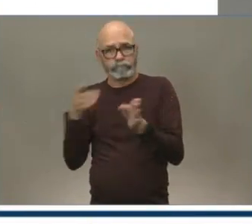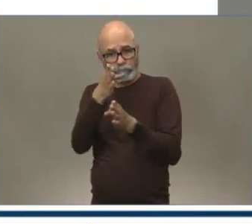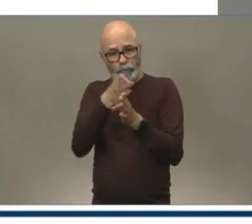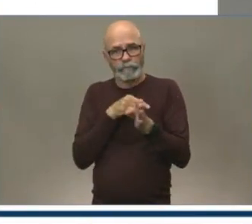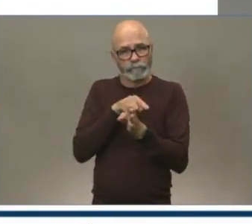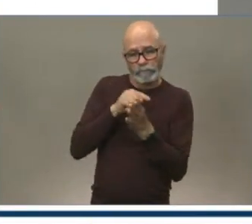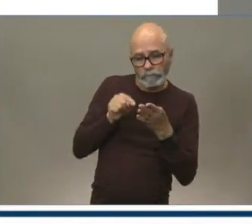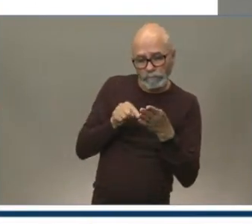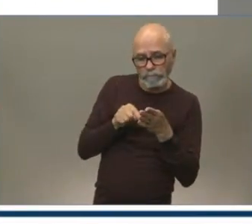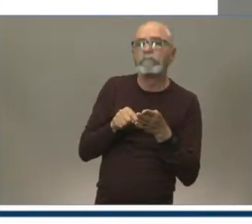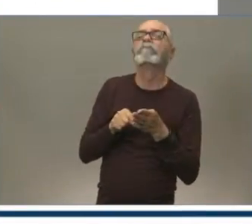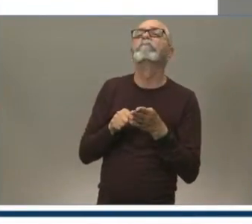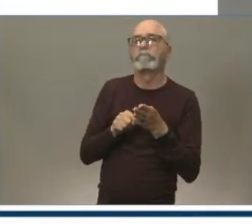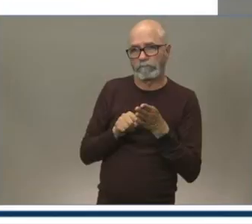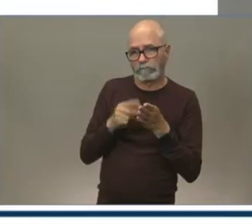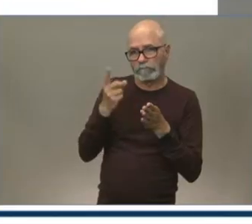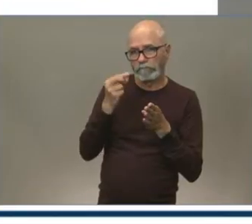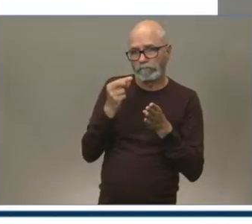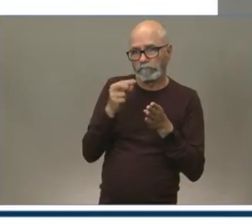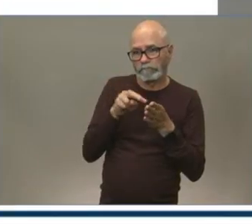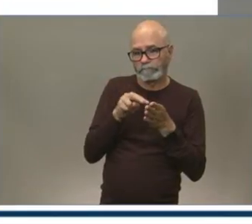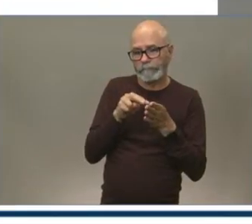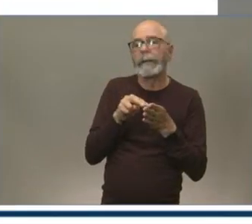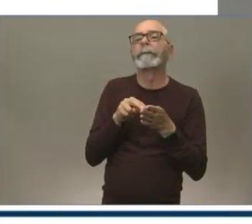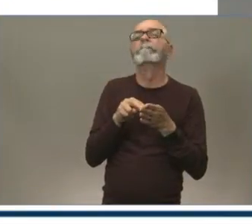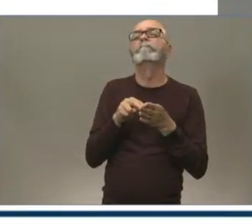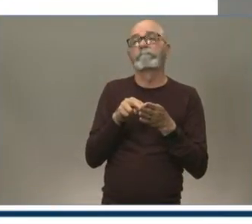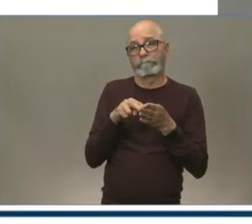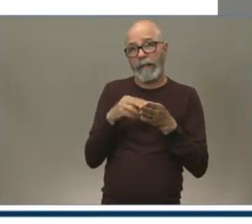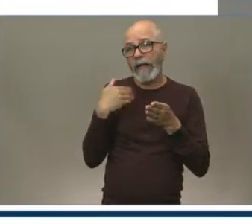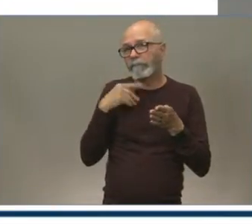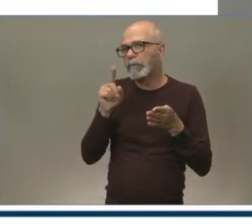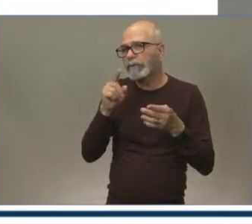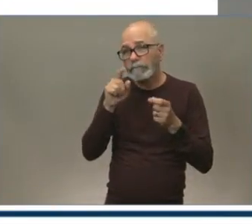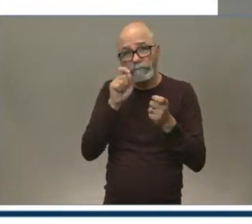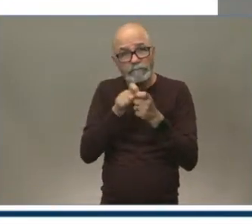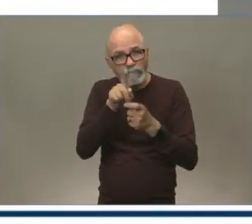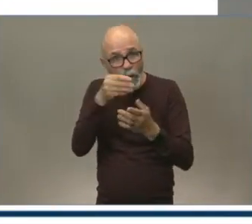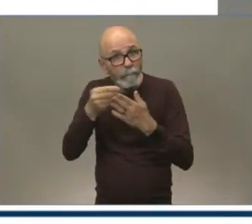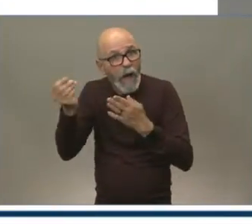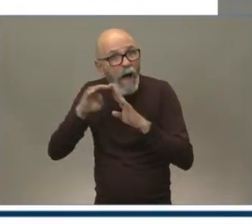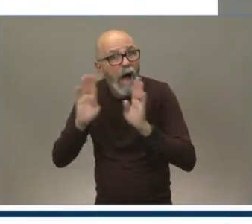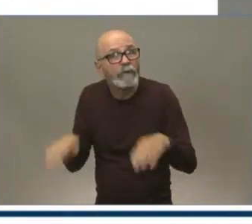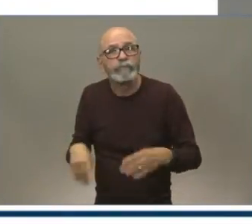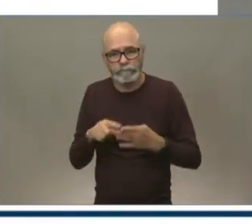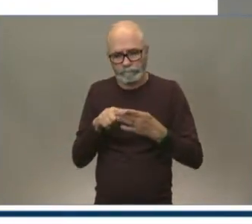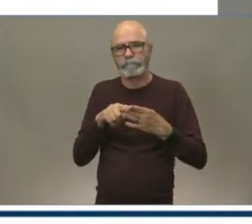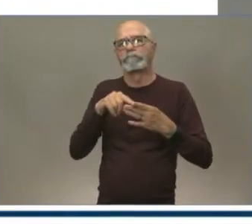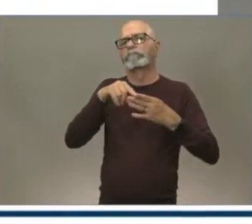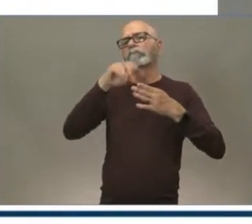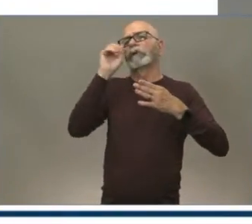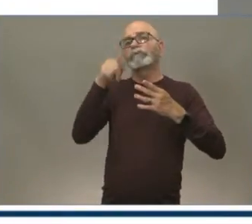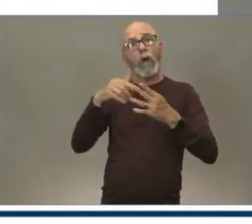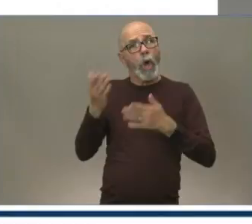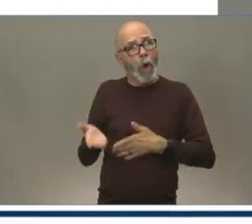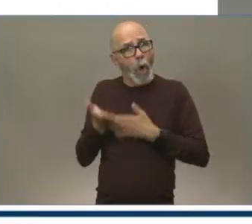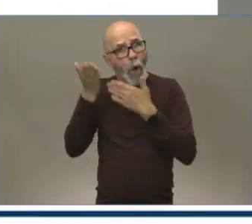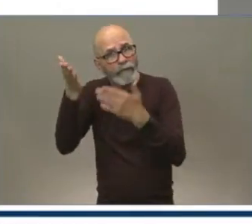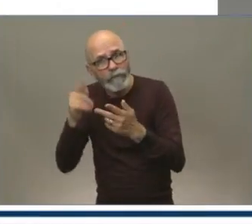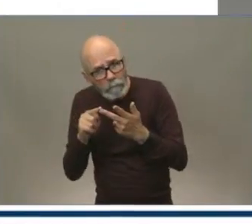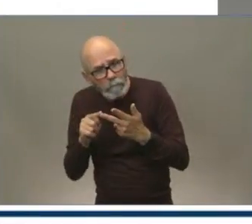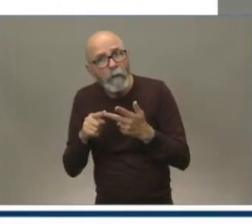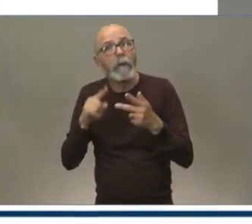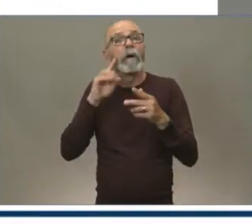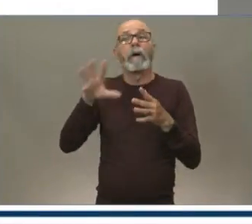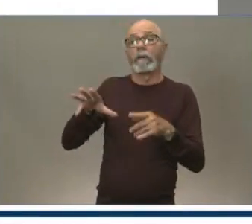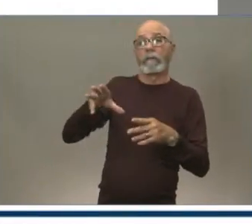would include one of the following: a purchase or sale agreement showing an offer on a property that has been accepted